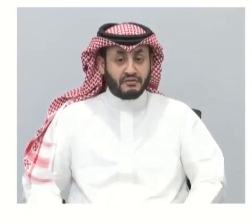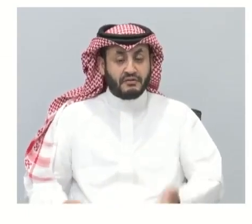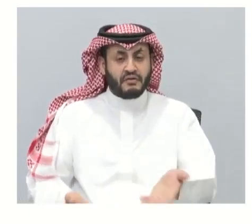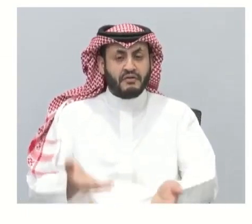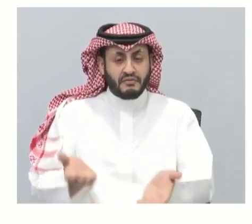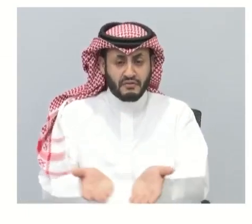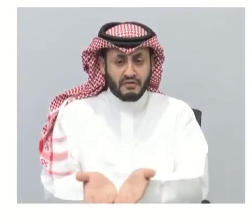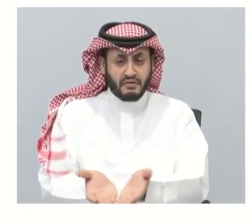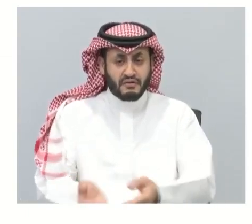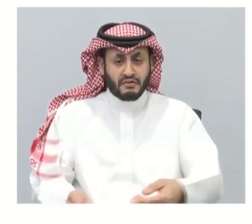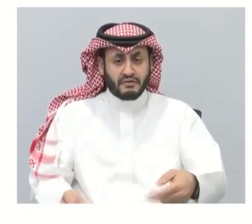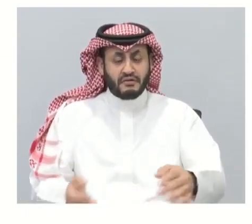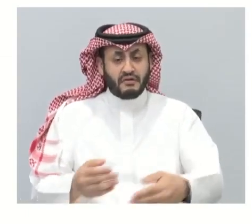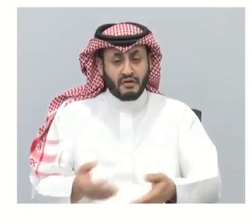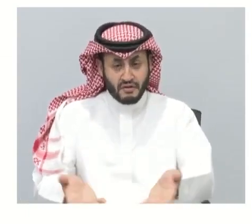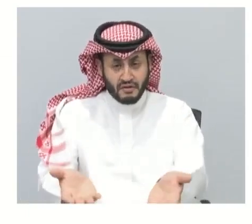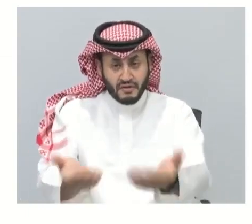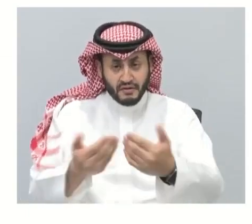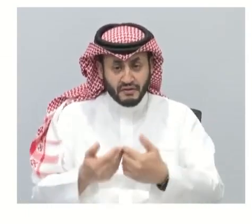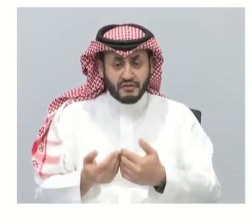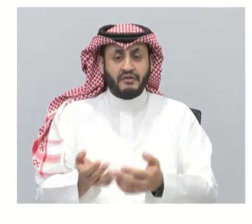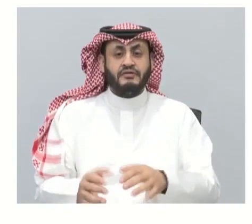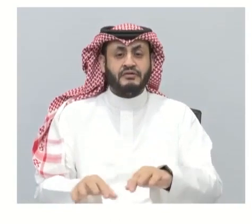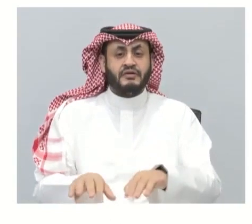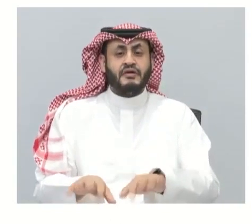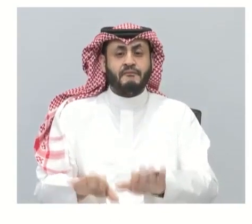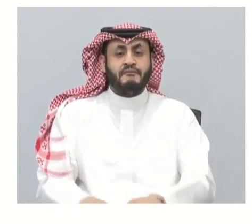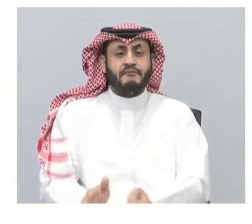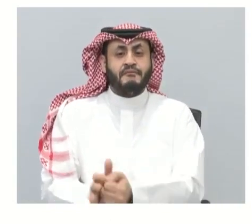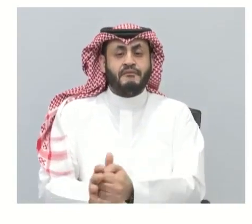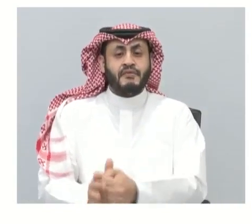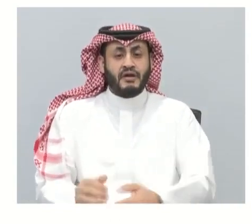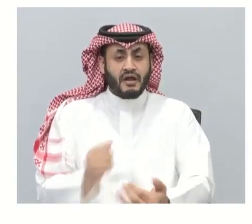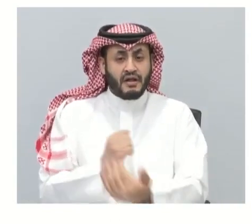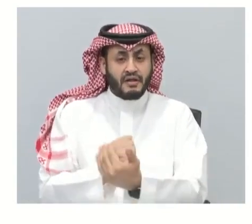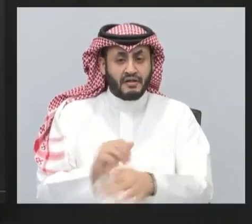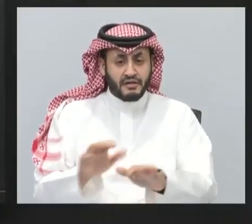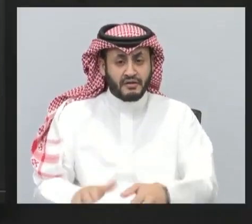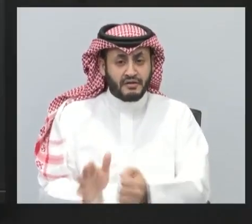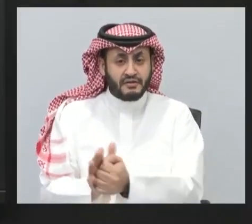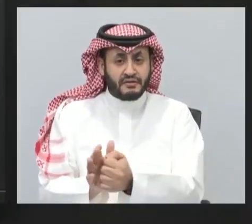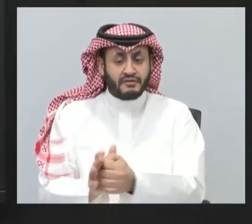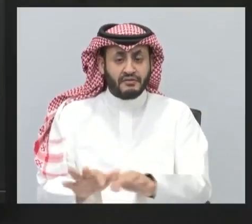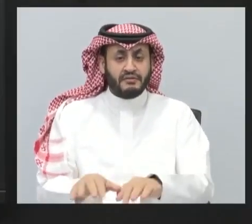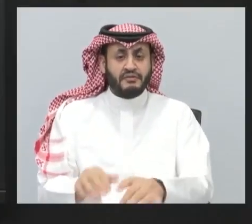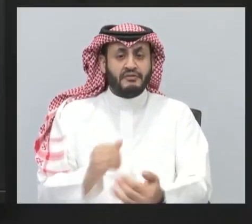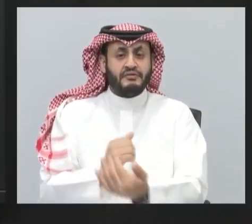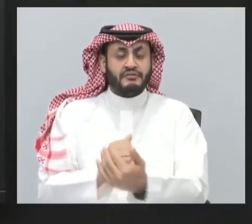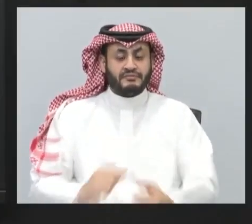and universities to people. She's speaking about the idea of I can learn or study at an